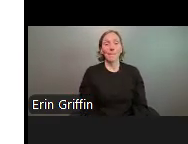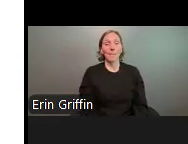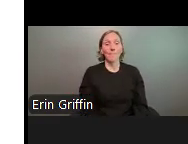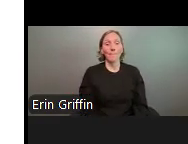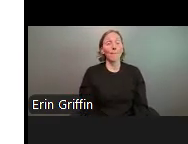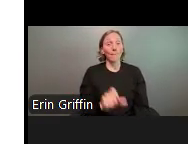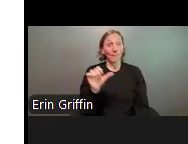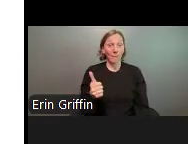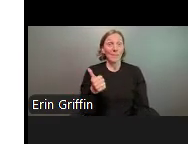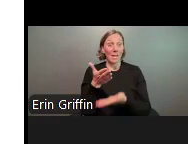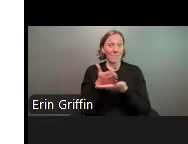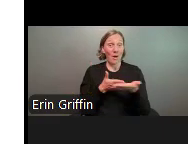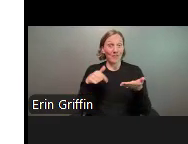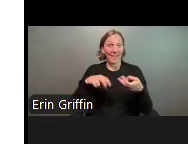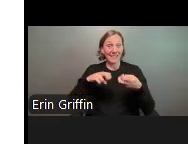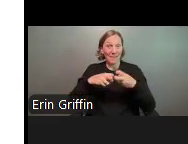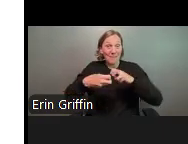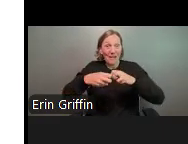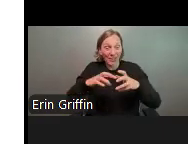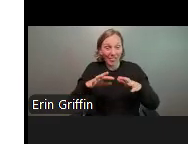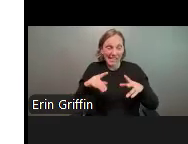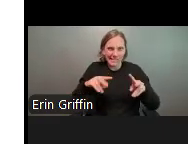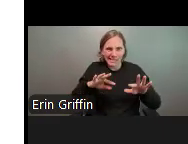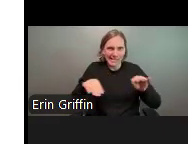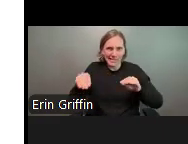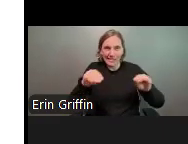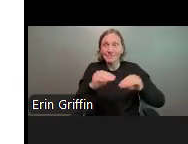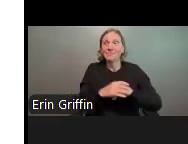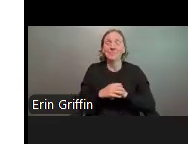Another piece of the puzzle, just to call out for you, there's